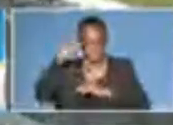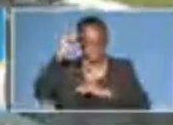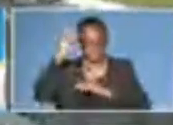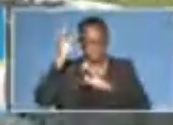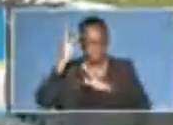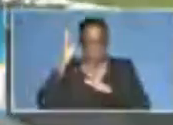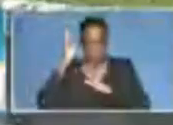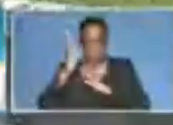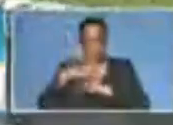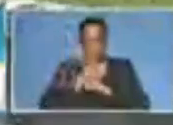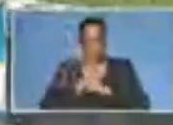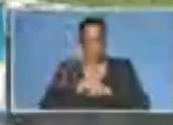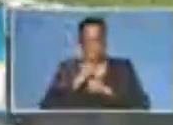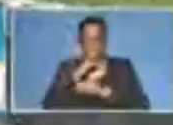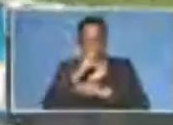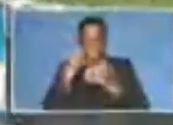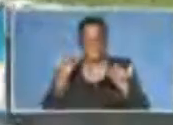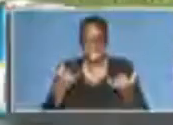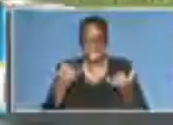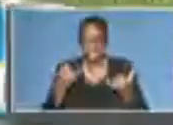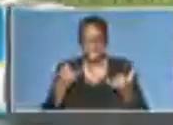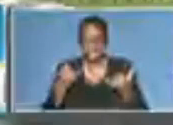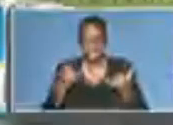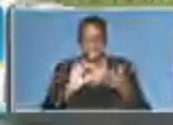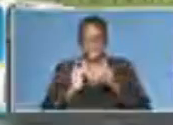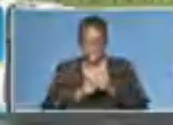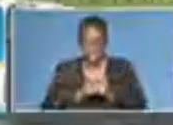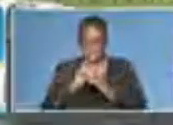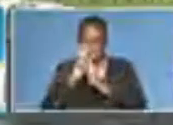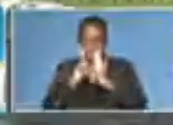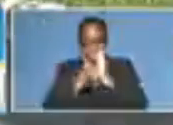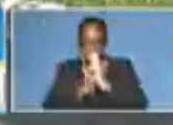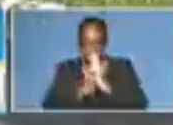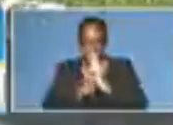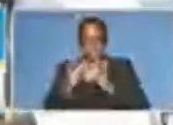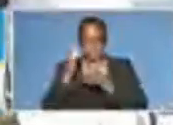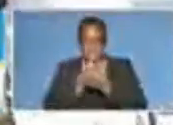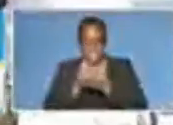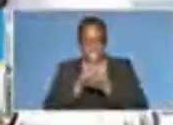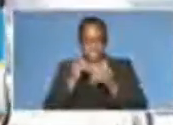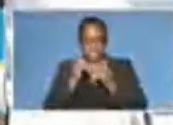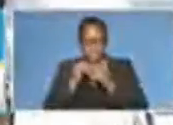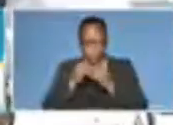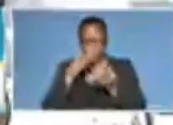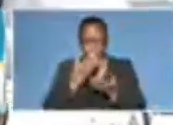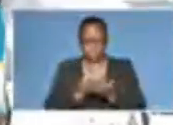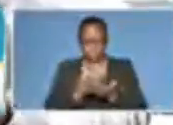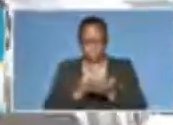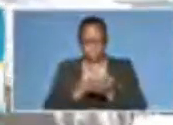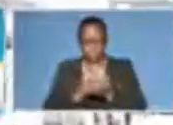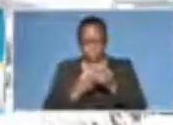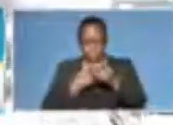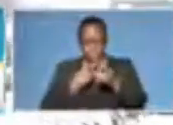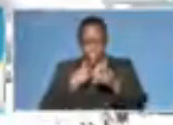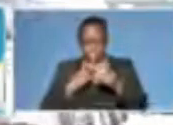what, let's try and enforce the policies, and doing the enforcement of the policies, more revenue will be collected. The task force will be taking its message